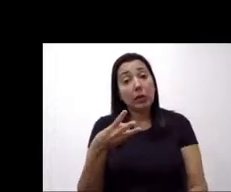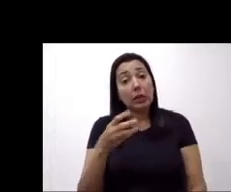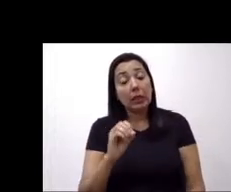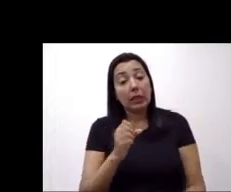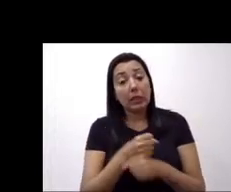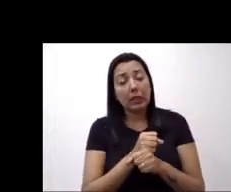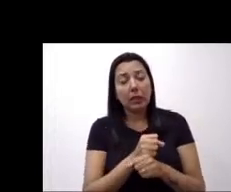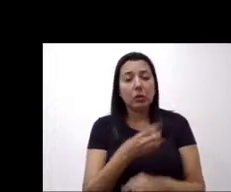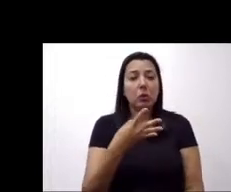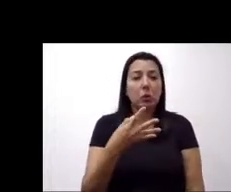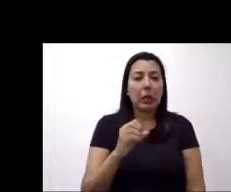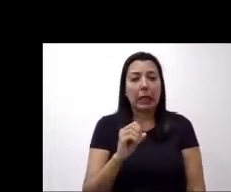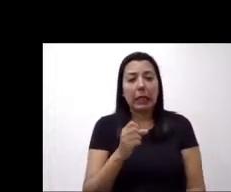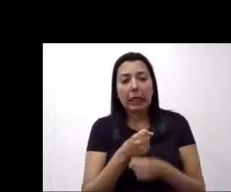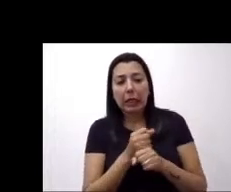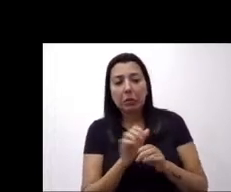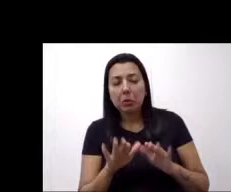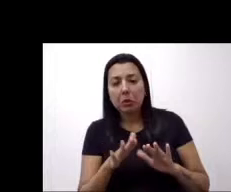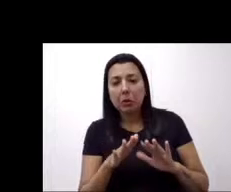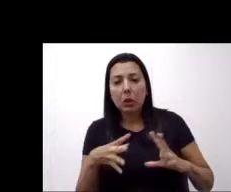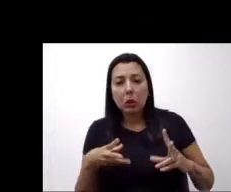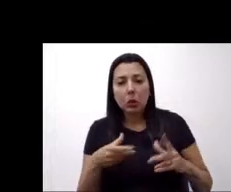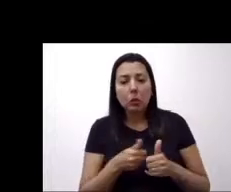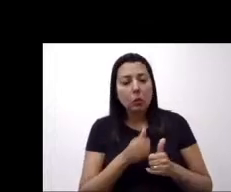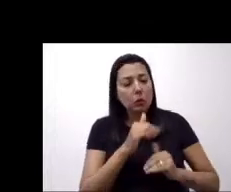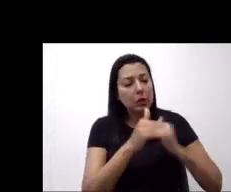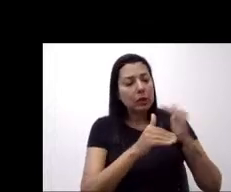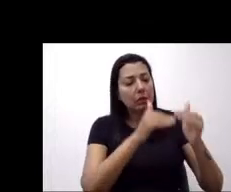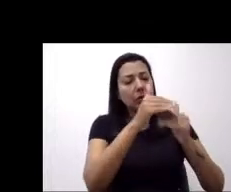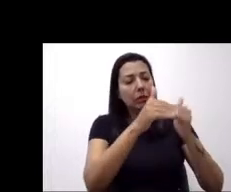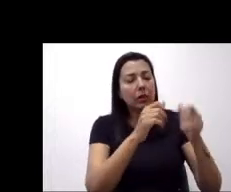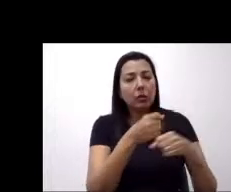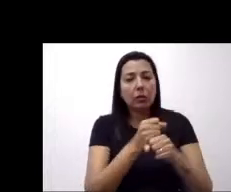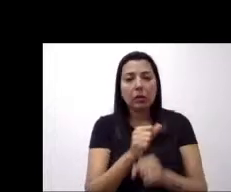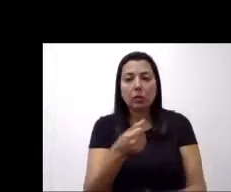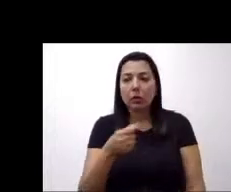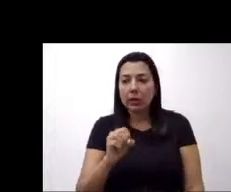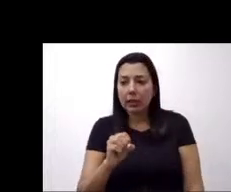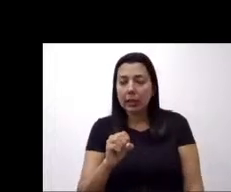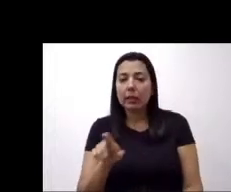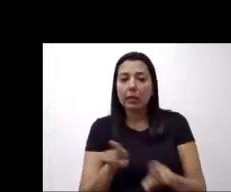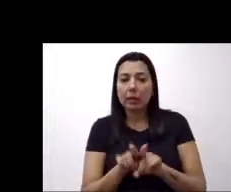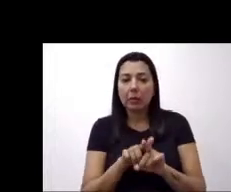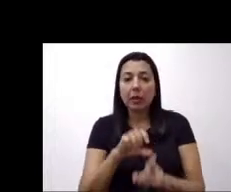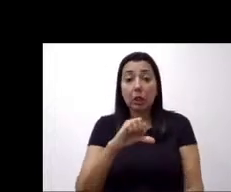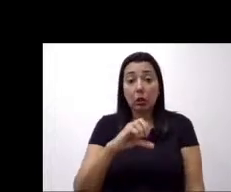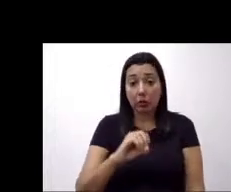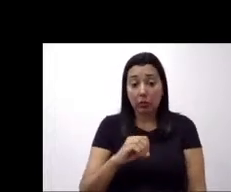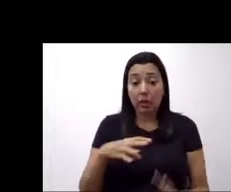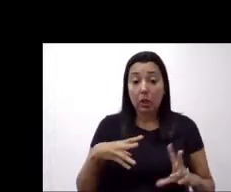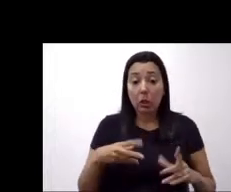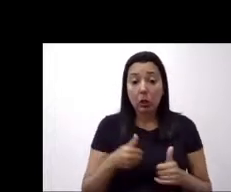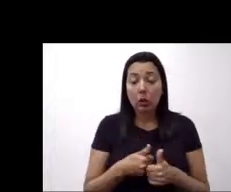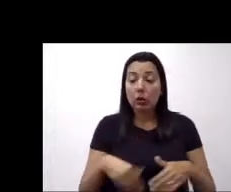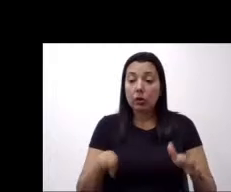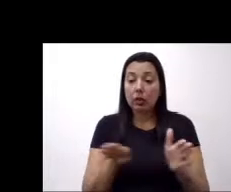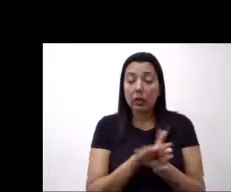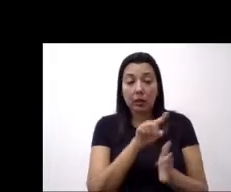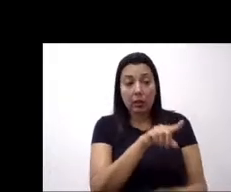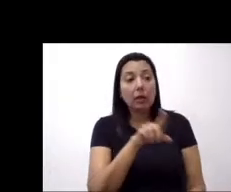in 1980s, 1990s, coming all of them from US, and all this